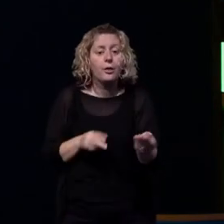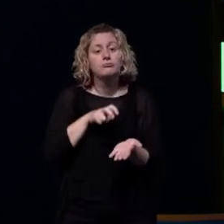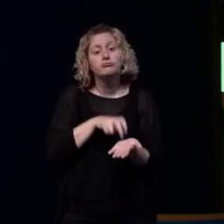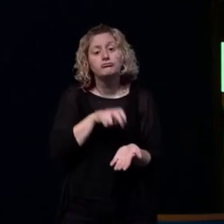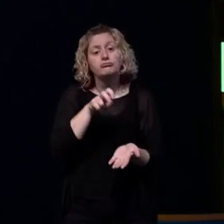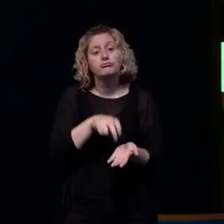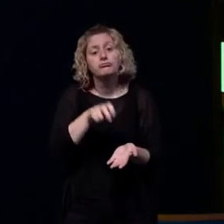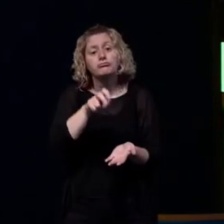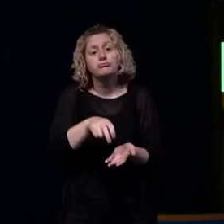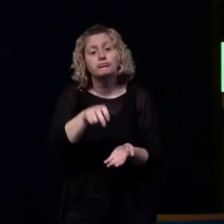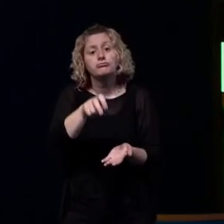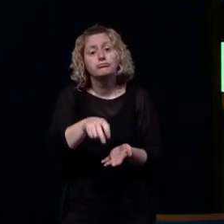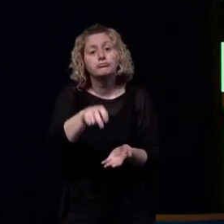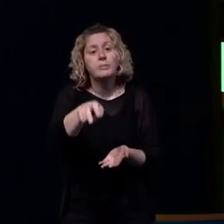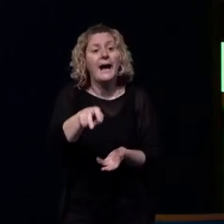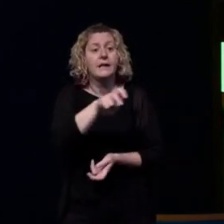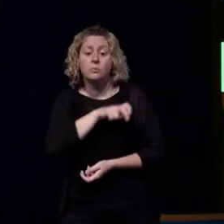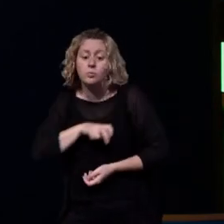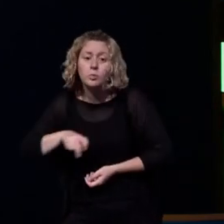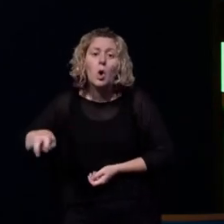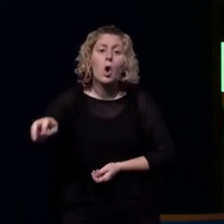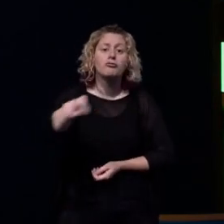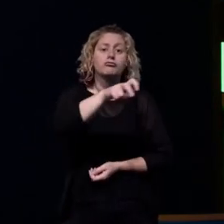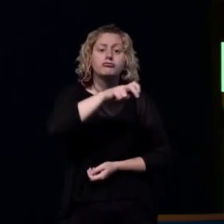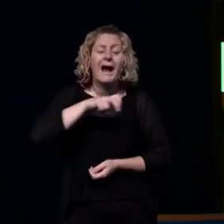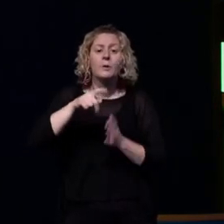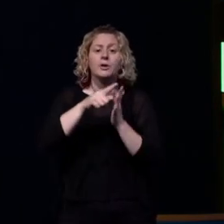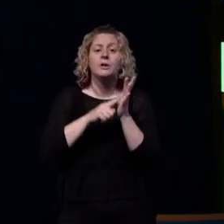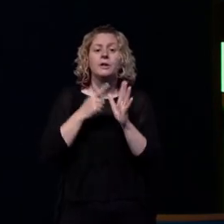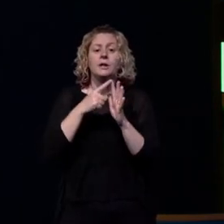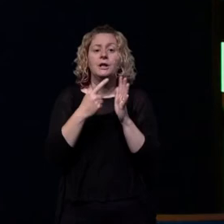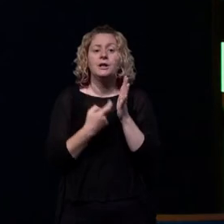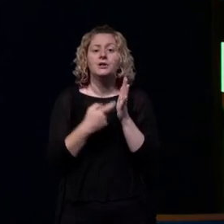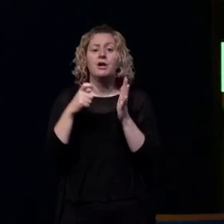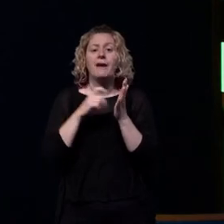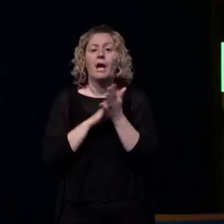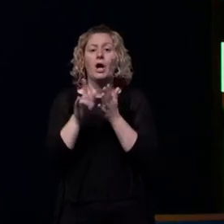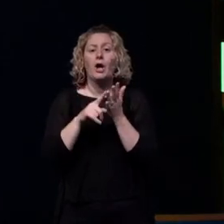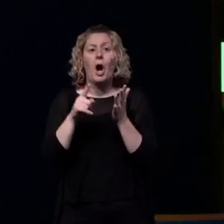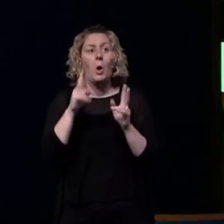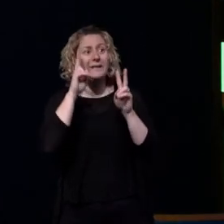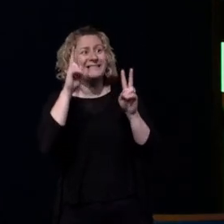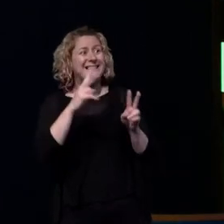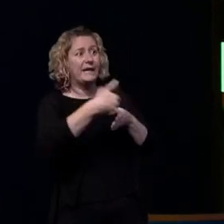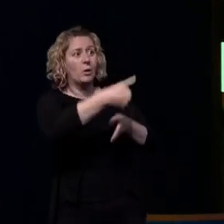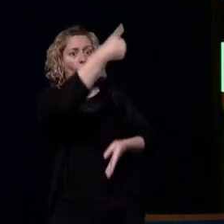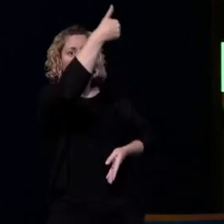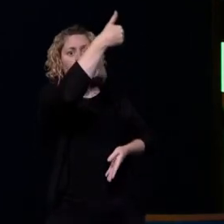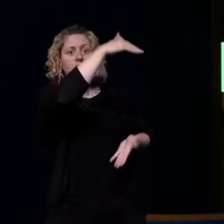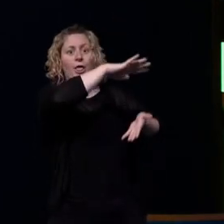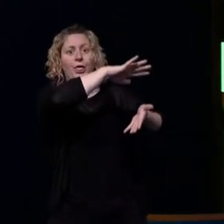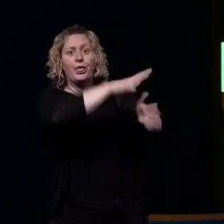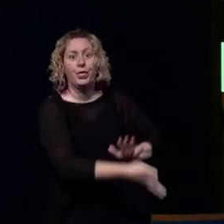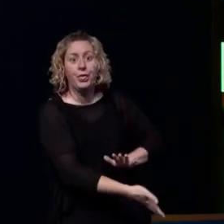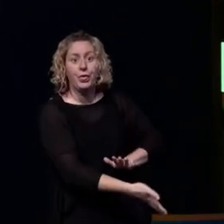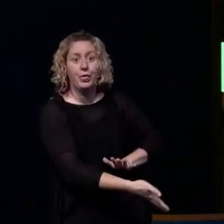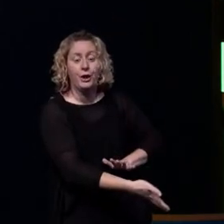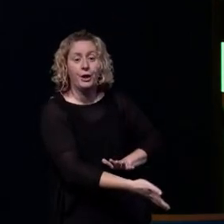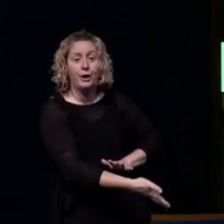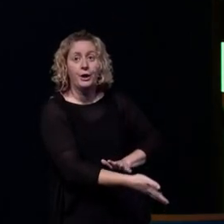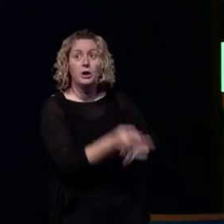he's just walked round Jericho and watched the walls come down. So he has